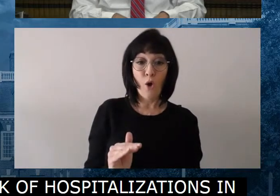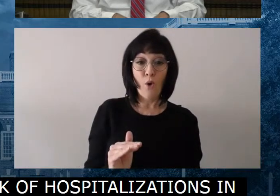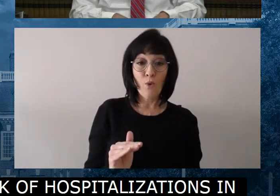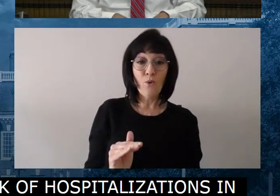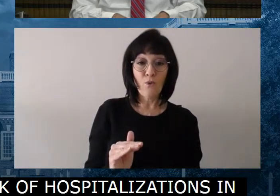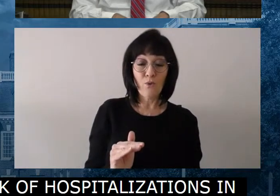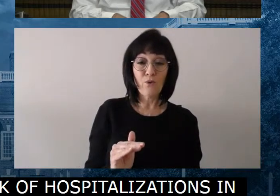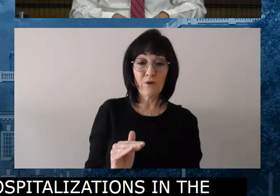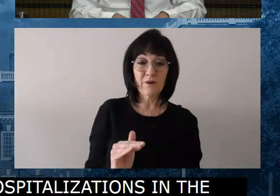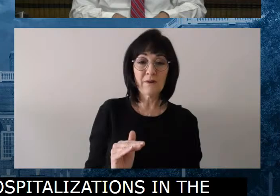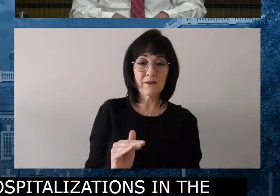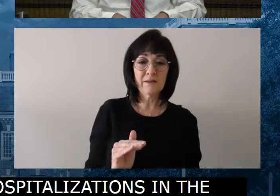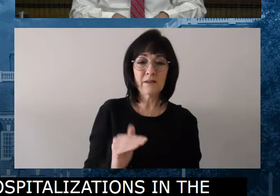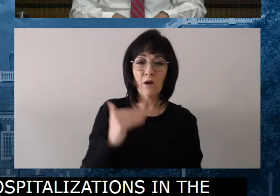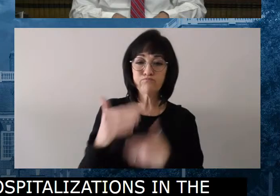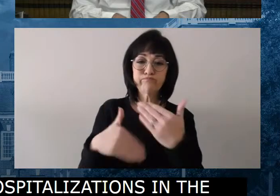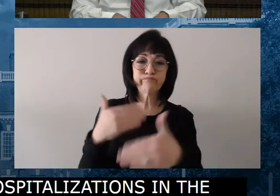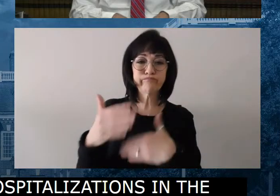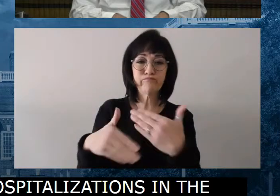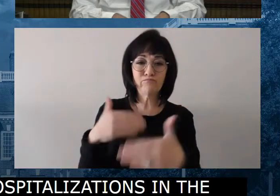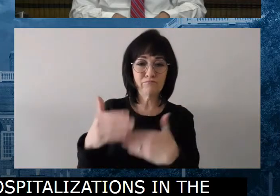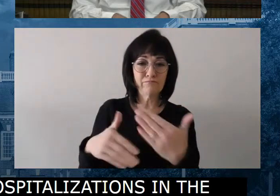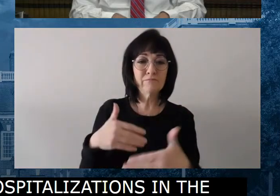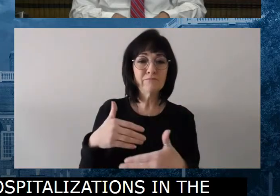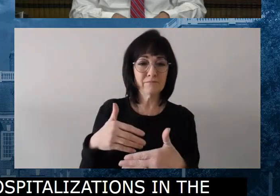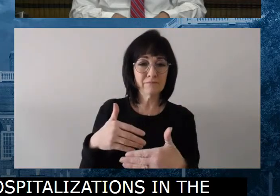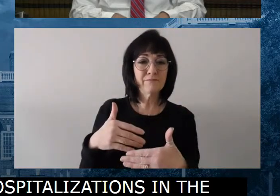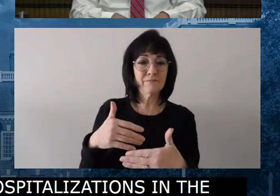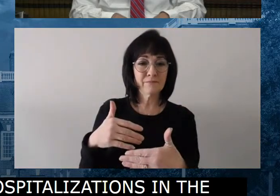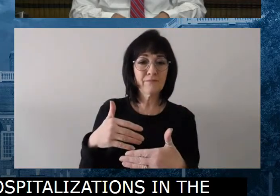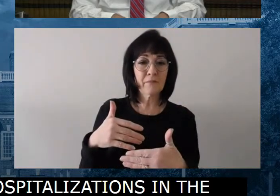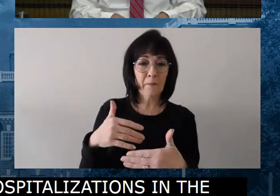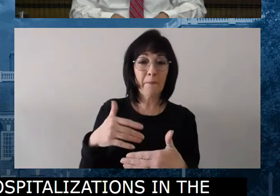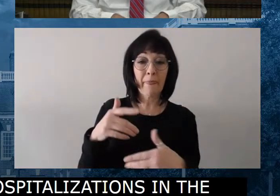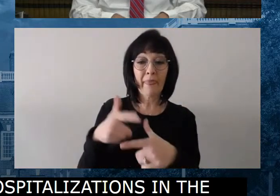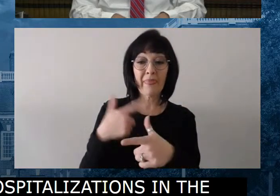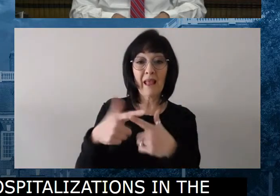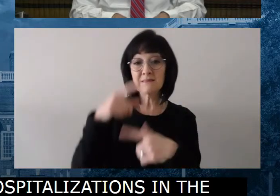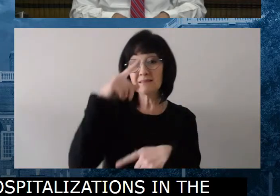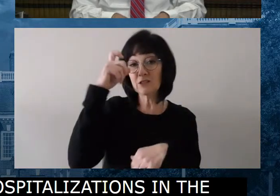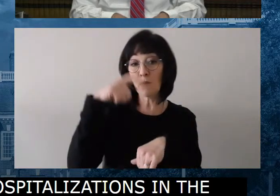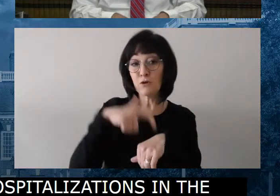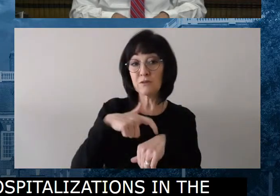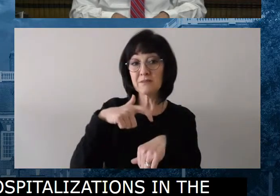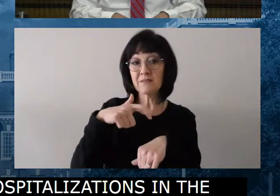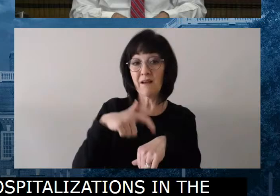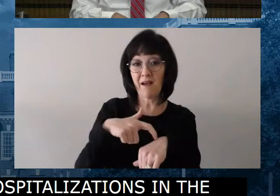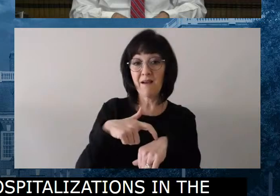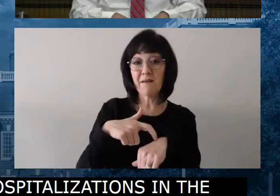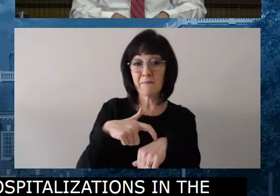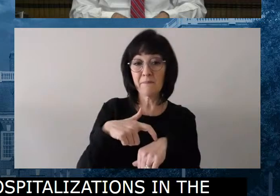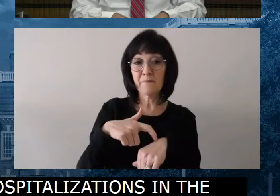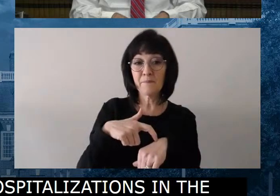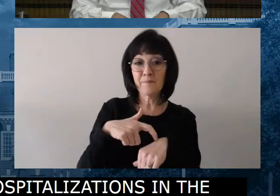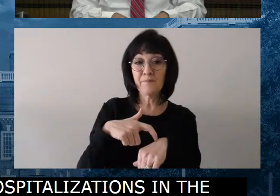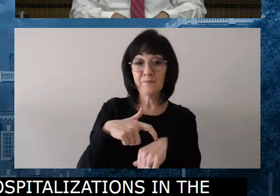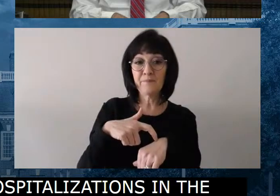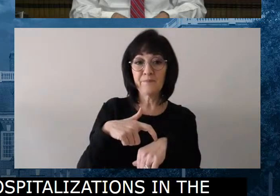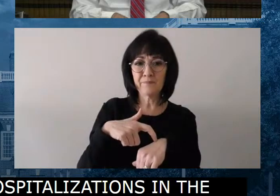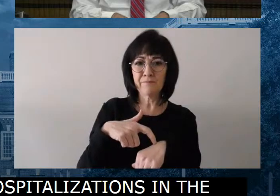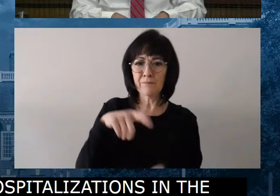May, as we moved into Memorial Day and on to the summer months, where we enjoyed very